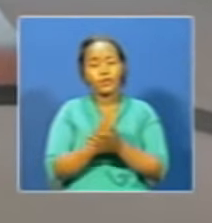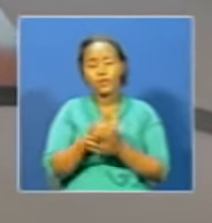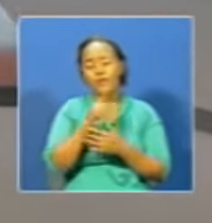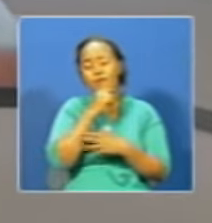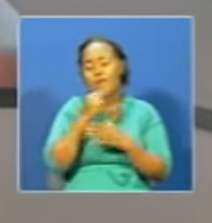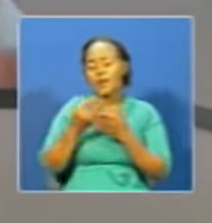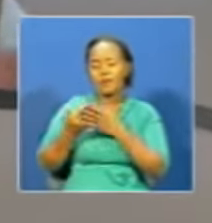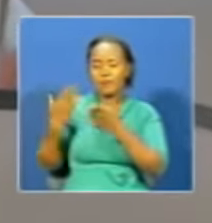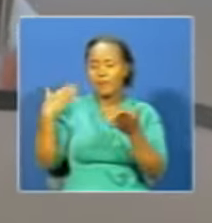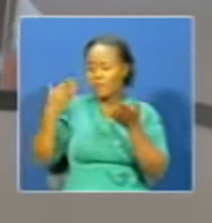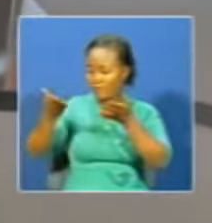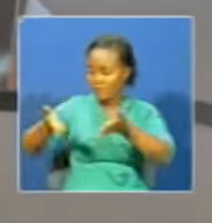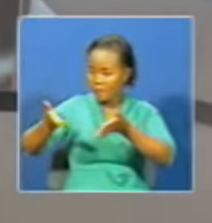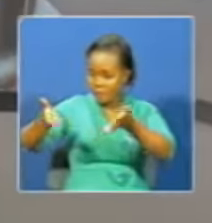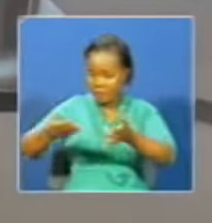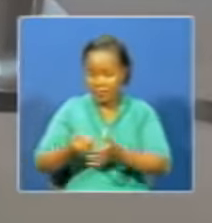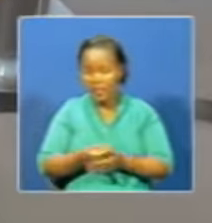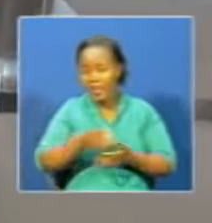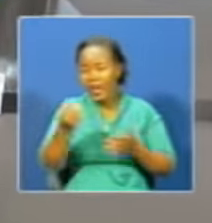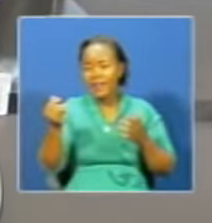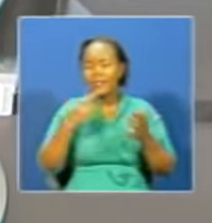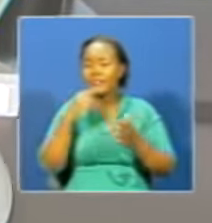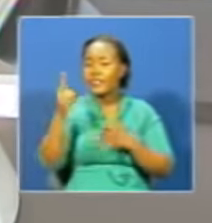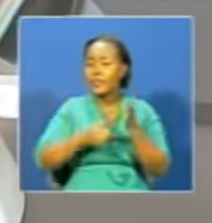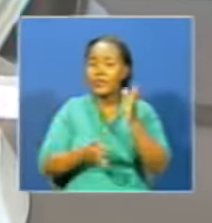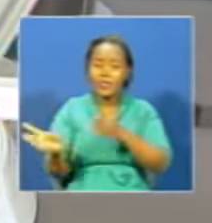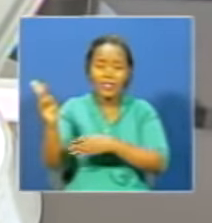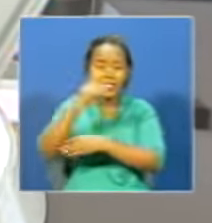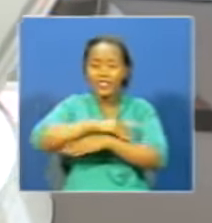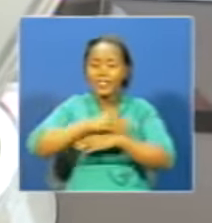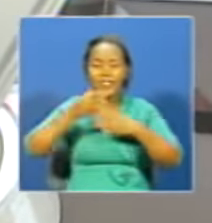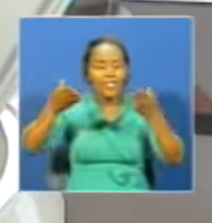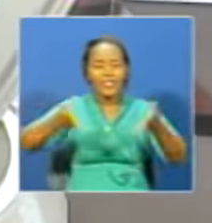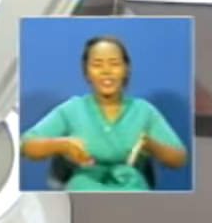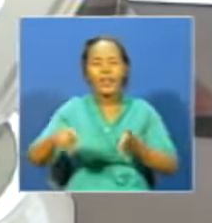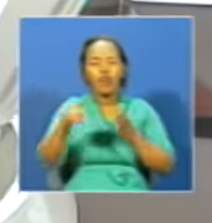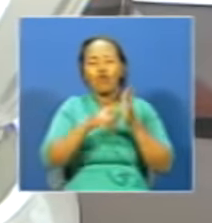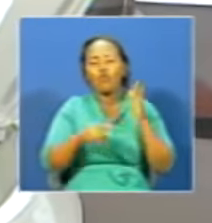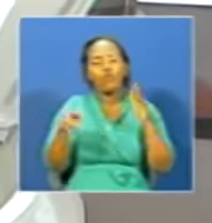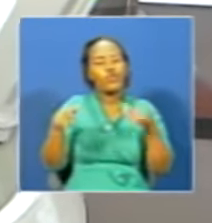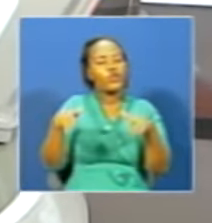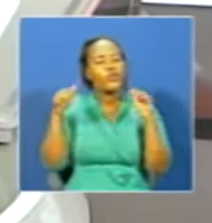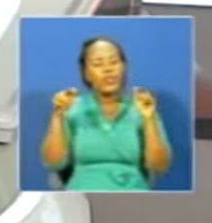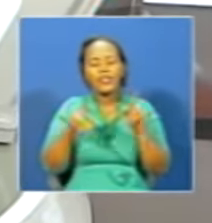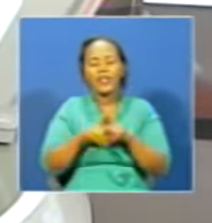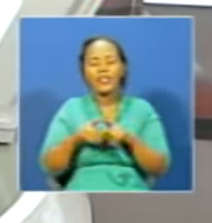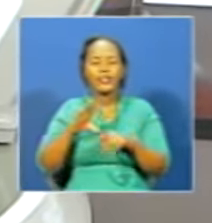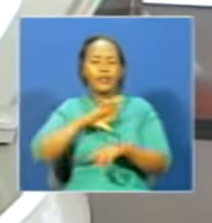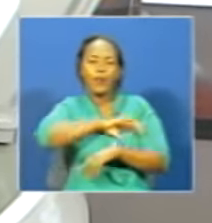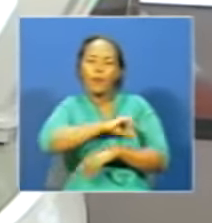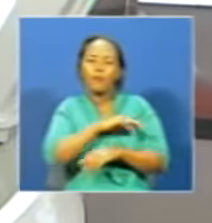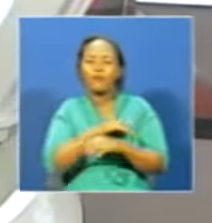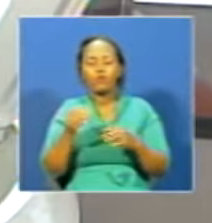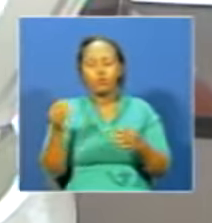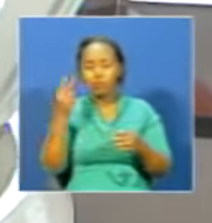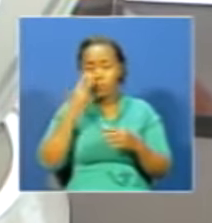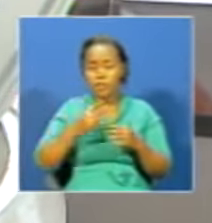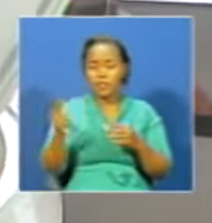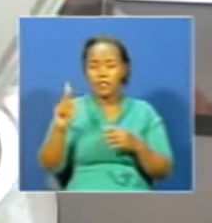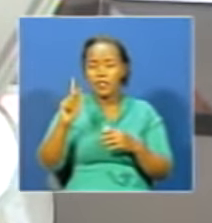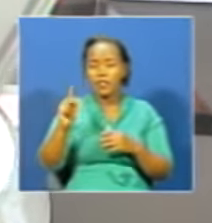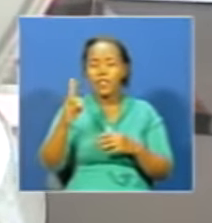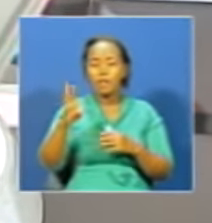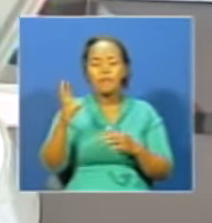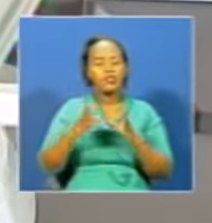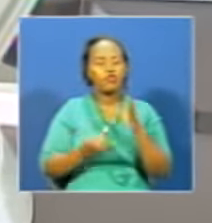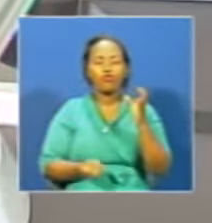here. And then the day is here. We cannot possibly wait and keep calm to see KBC bounce back. Thank you so much. And